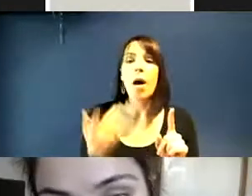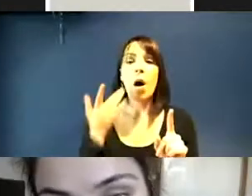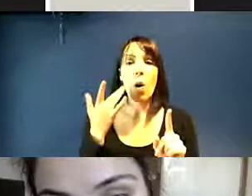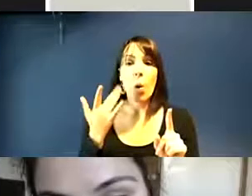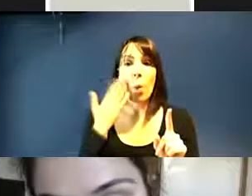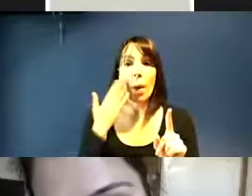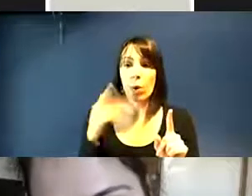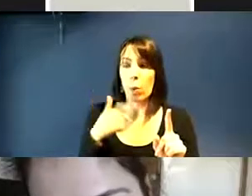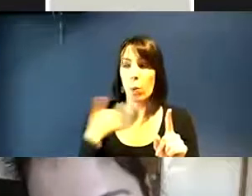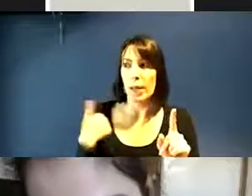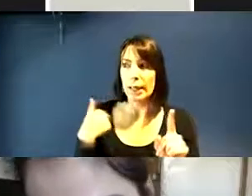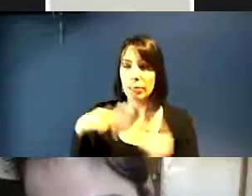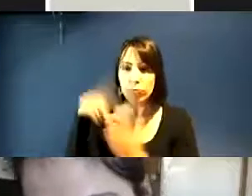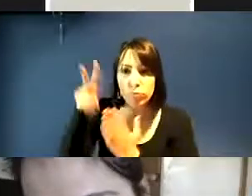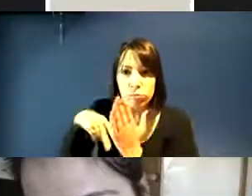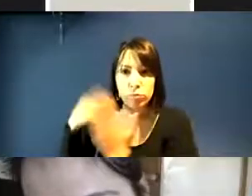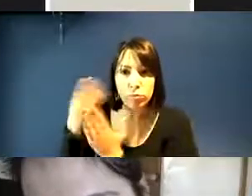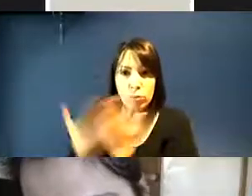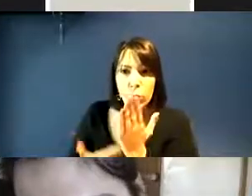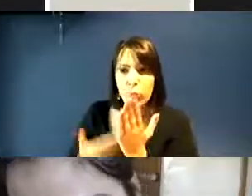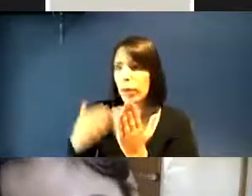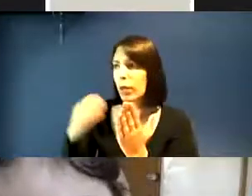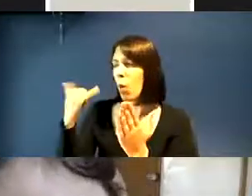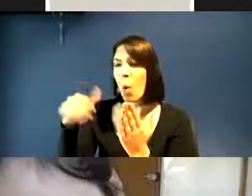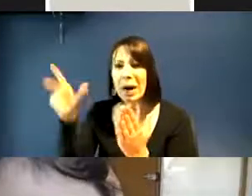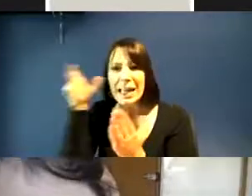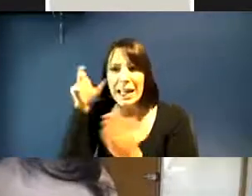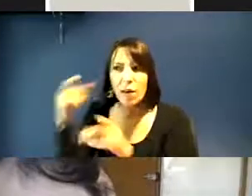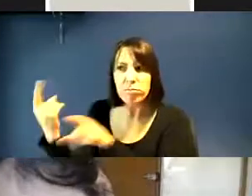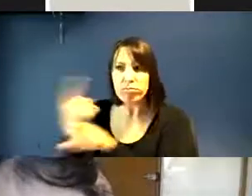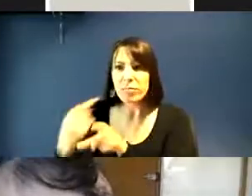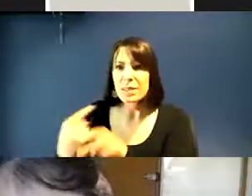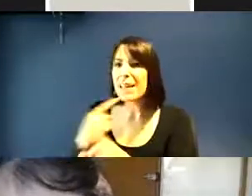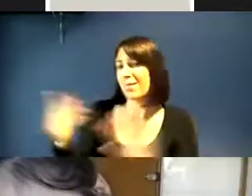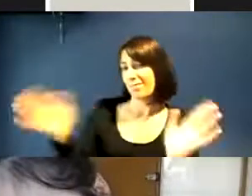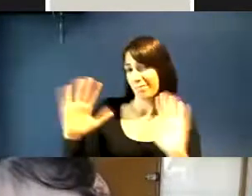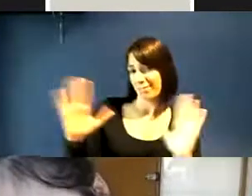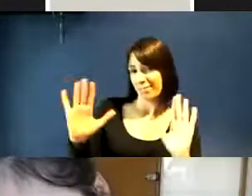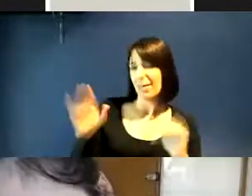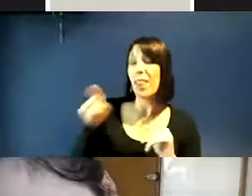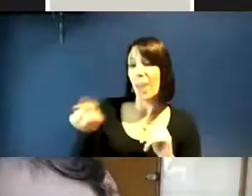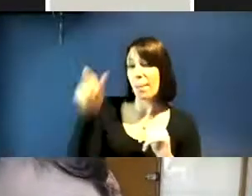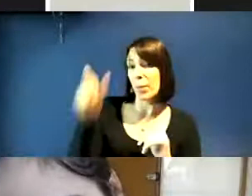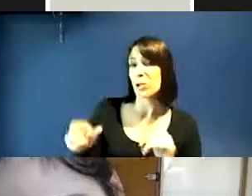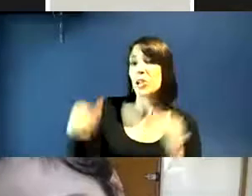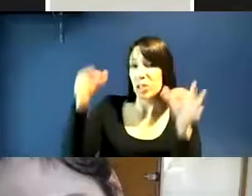into play, and reiterating that violence is always a choice.